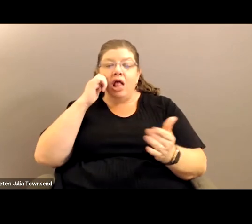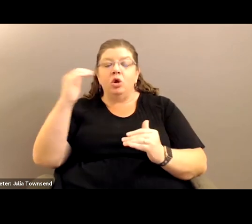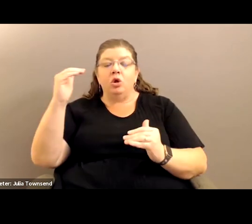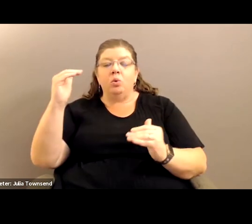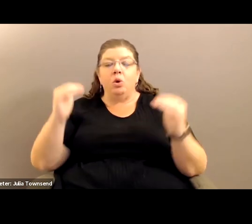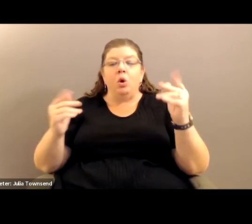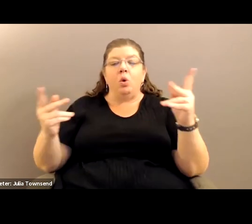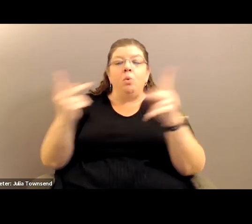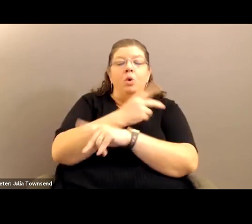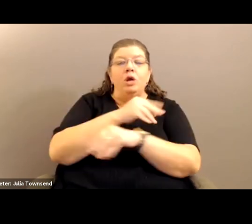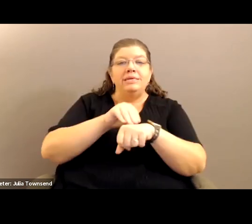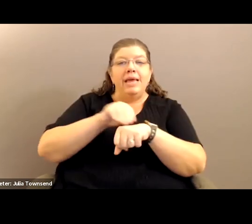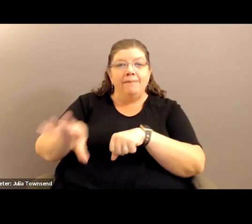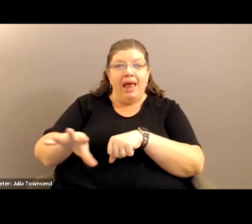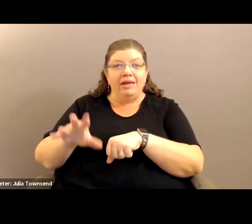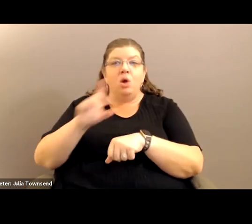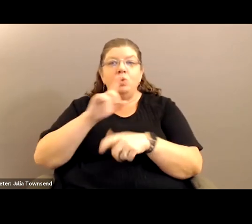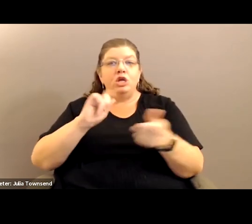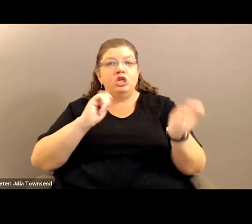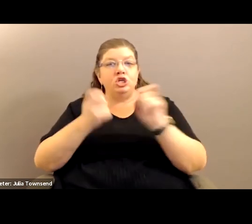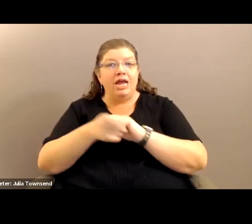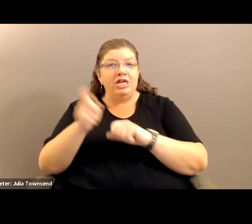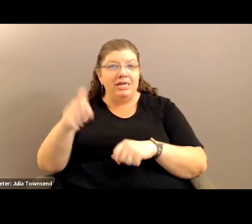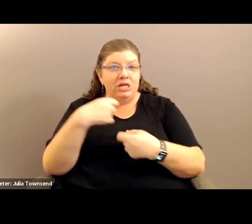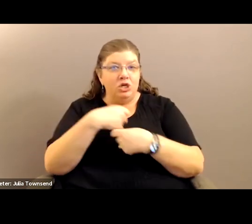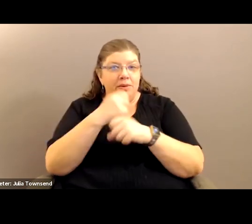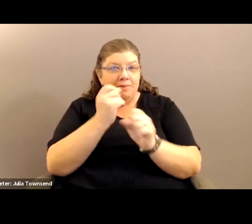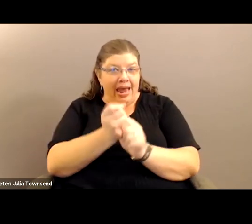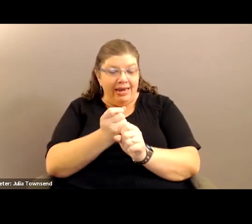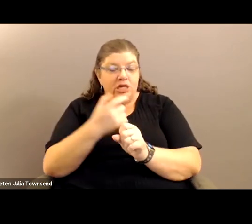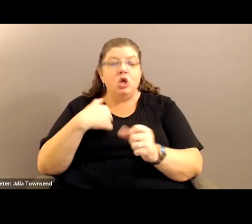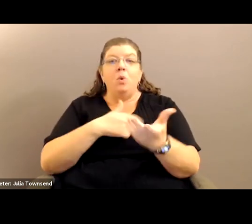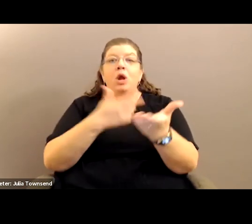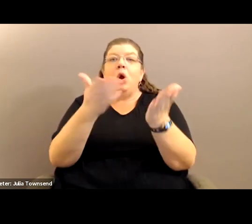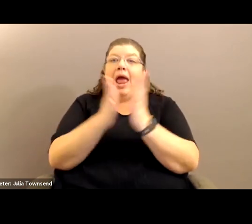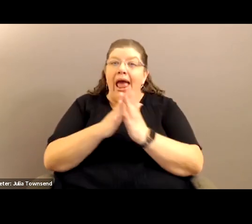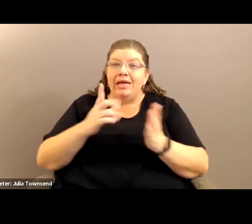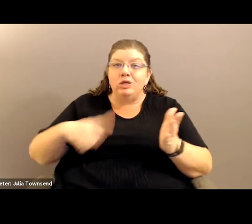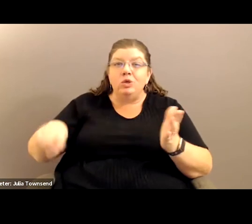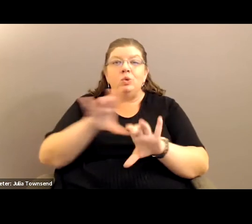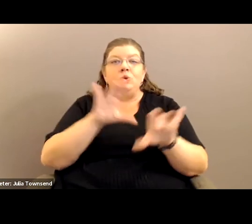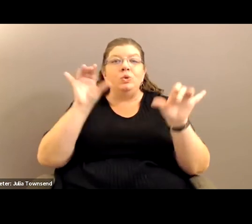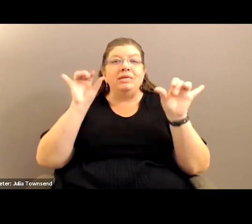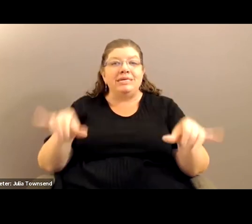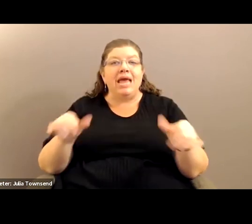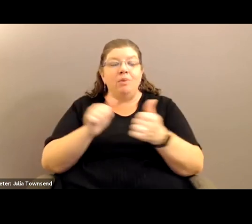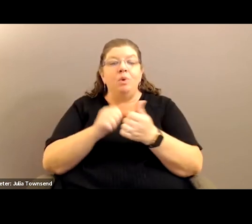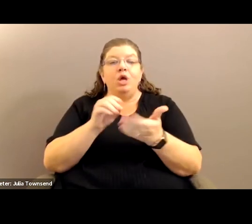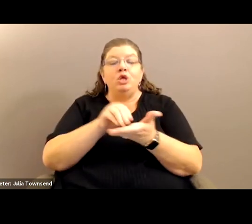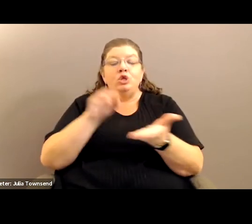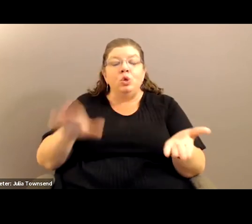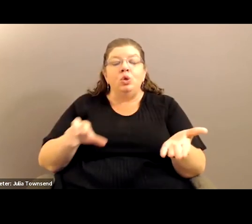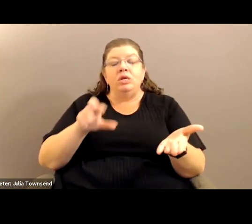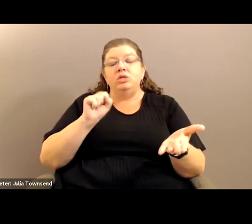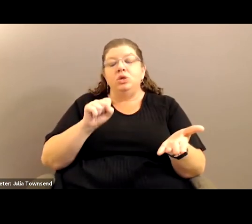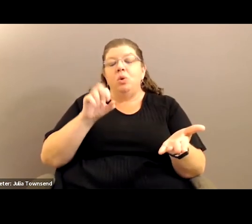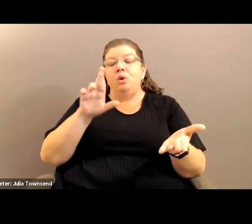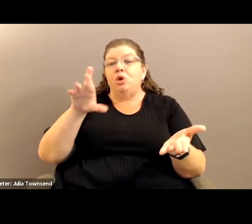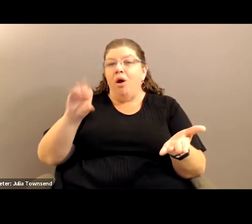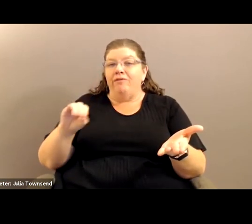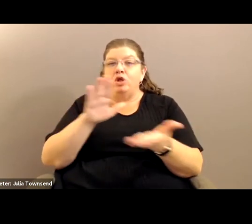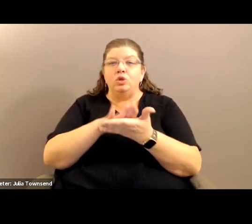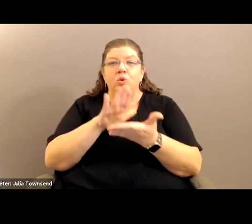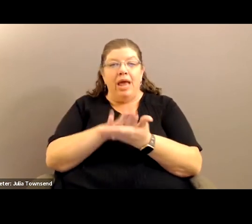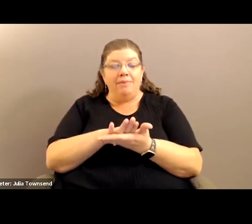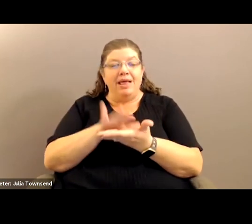impacted and real changes needed to be made we are asking you to do the very same thing with student resource officers on our school campuses this